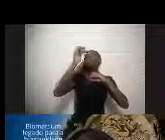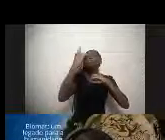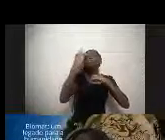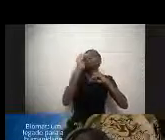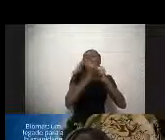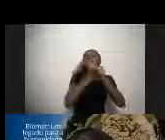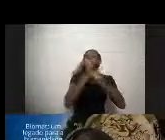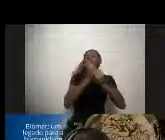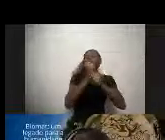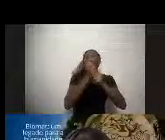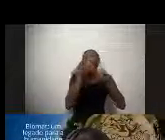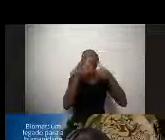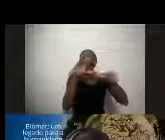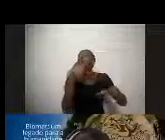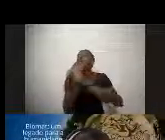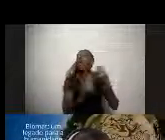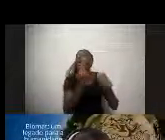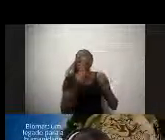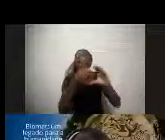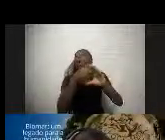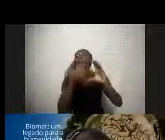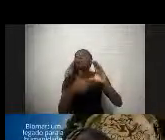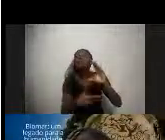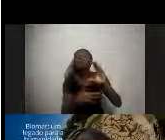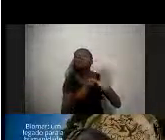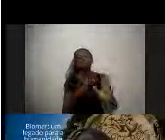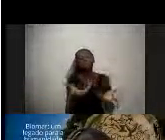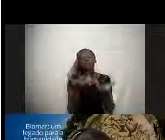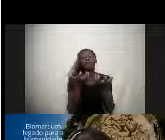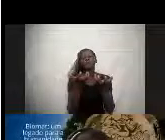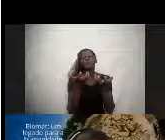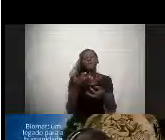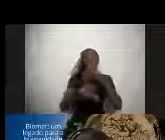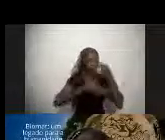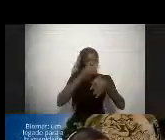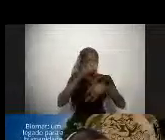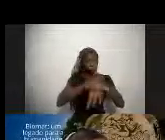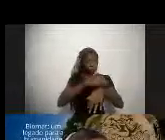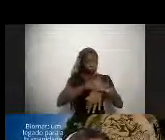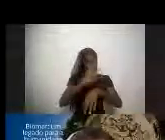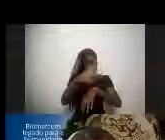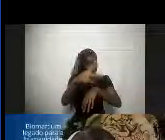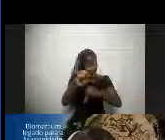decade? So we'd love to have your participation during our event.